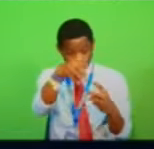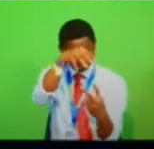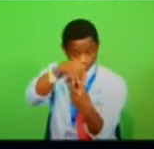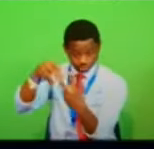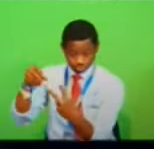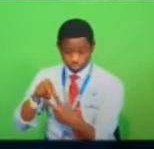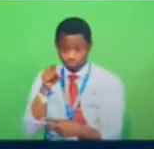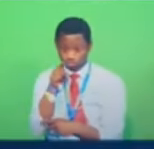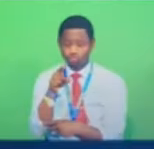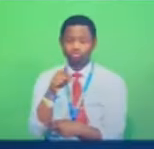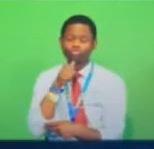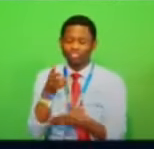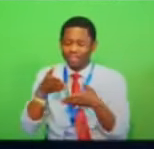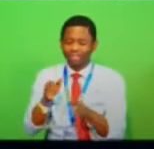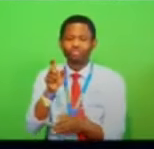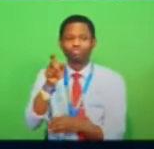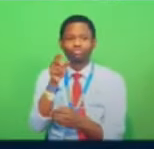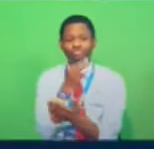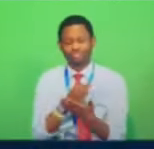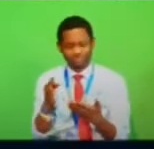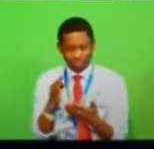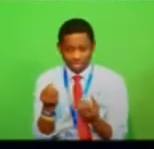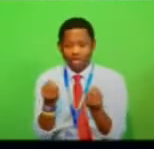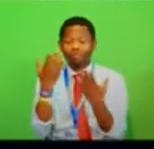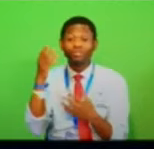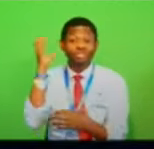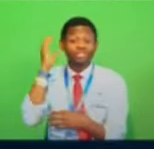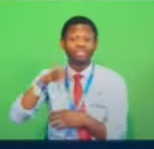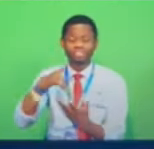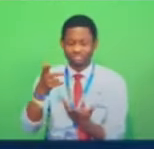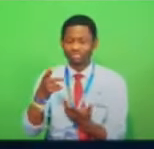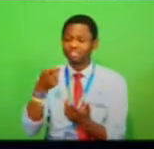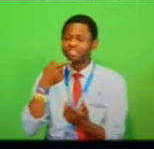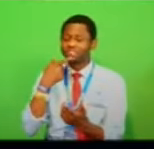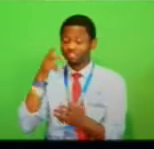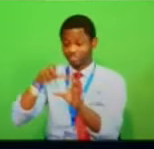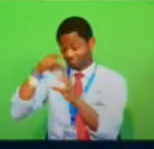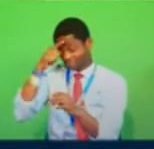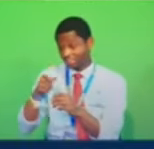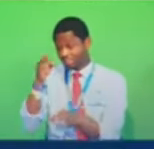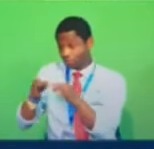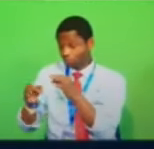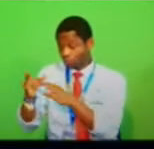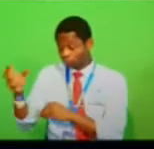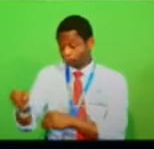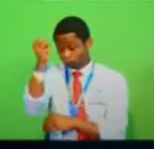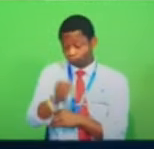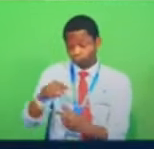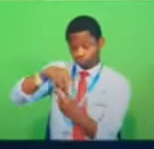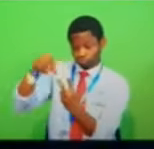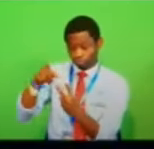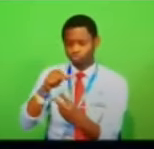will not allow you to fail. How many of us heard that statement? If God chooses you, he will not allow